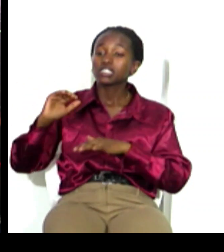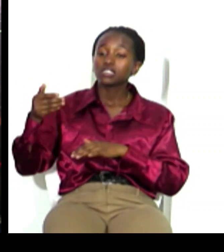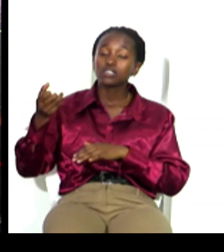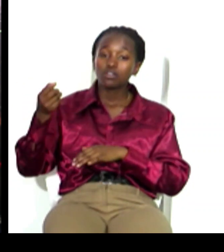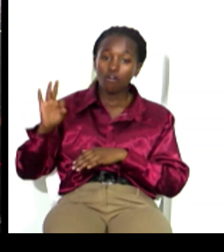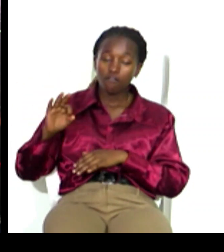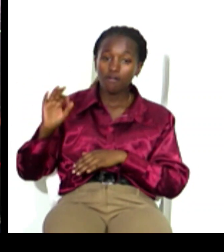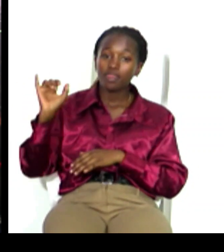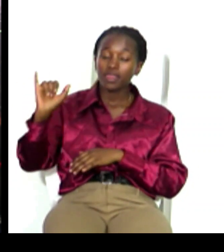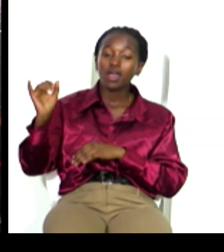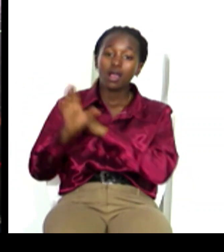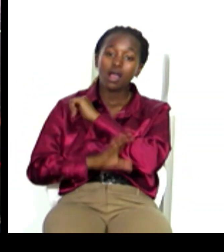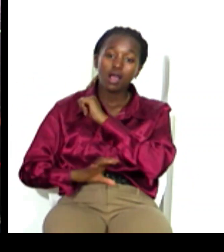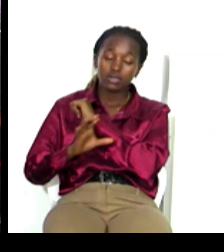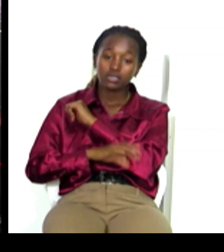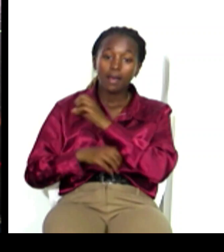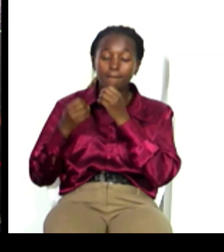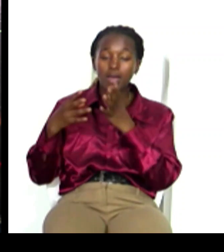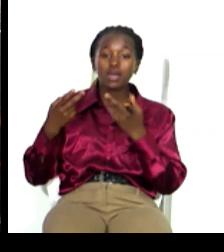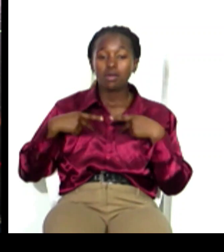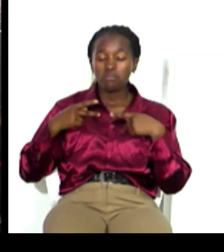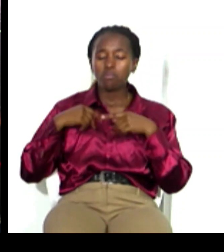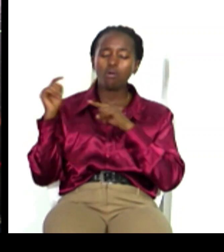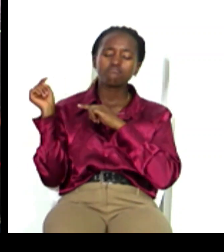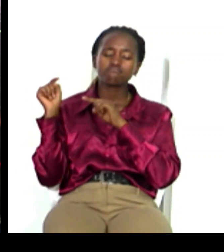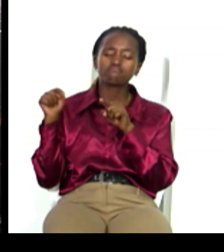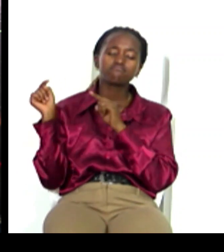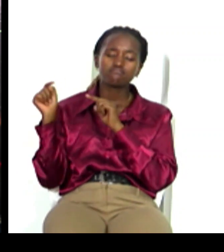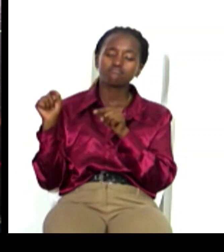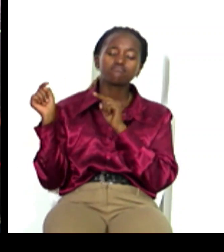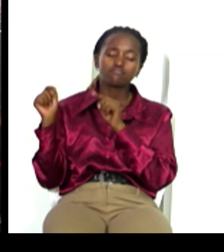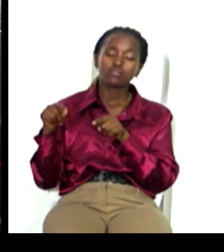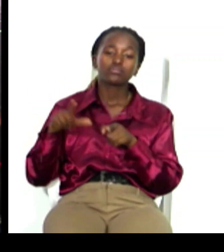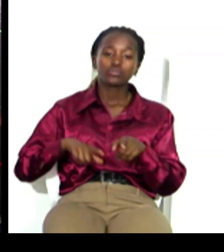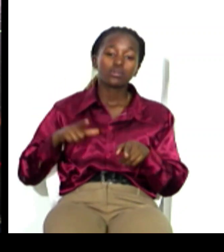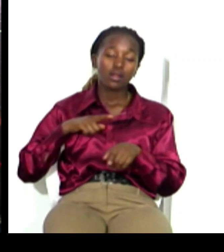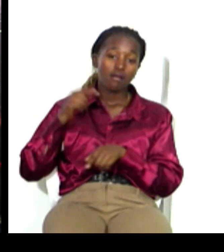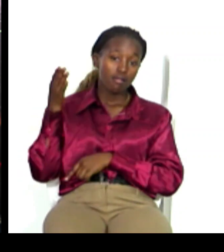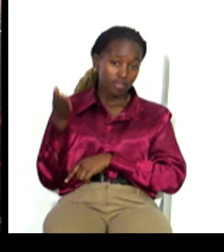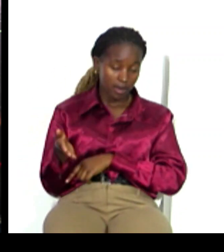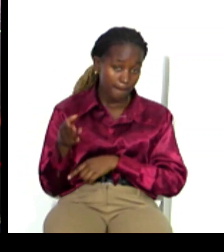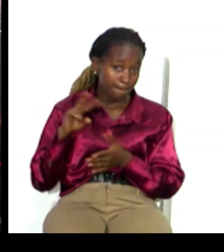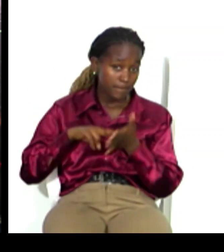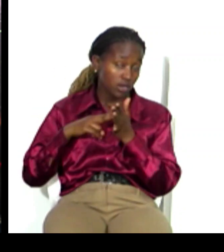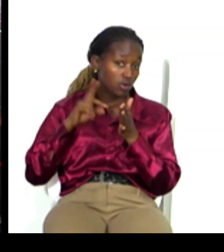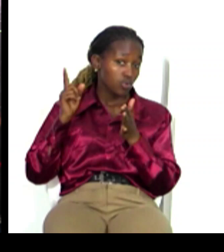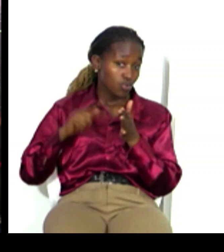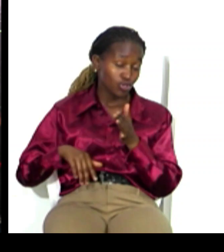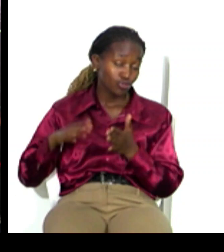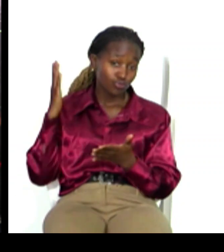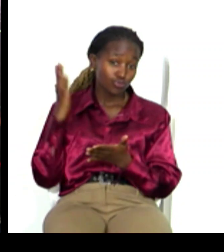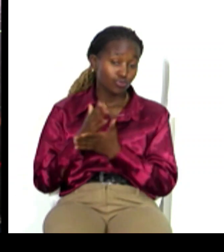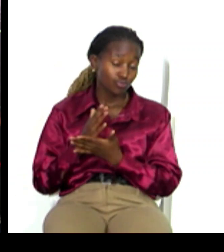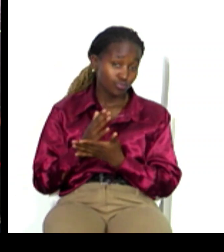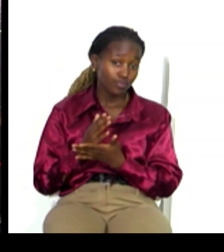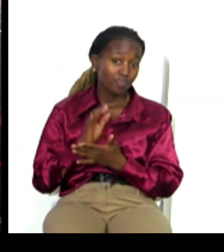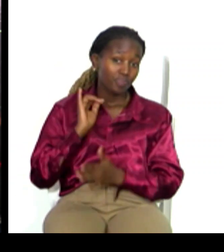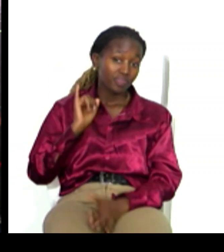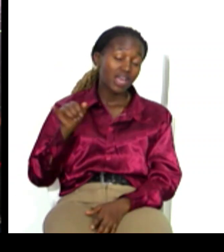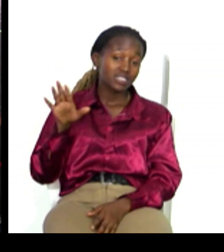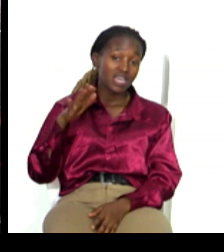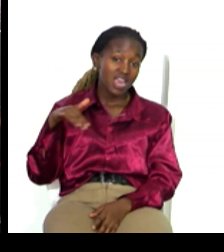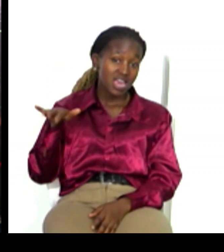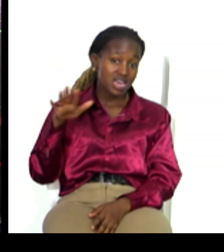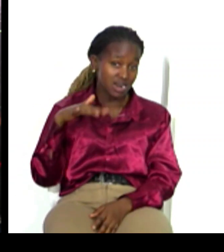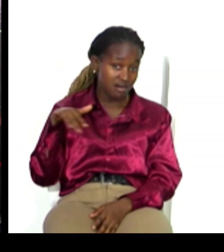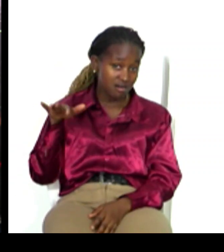have invested in that city. So it means that it's like a capital city over there. It's not